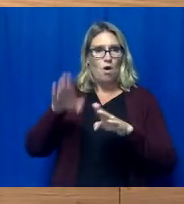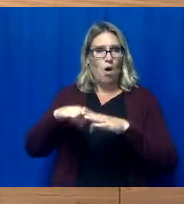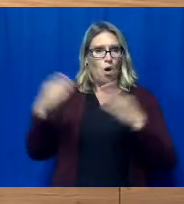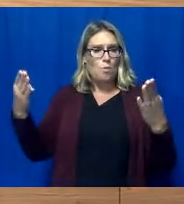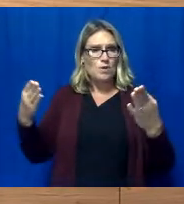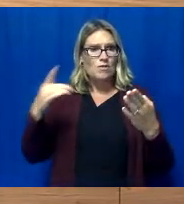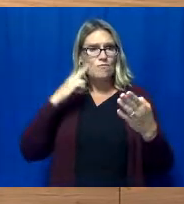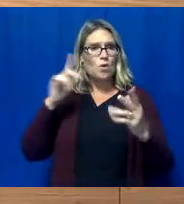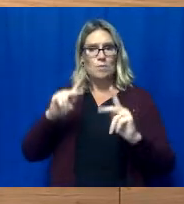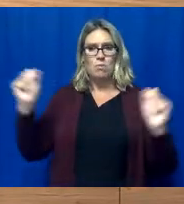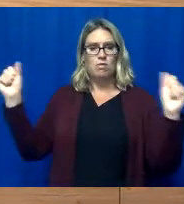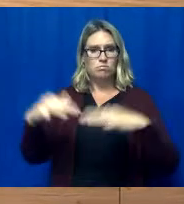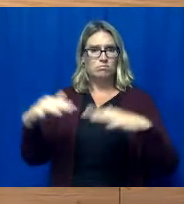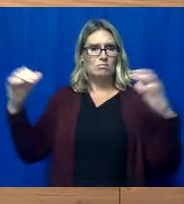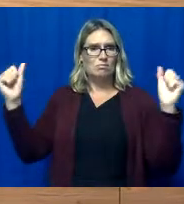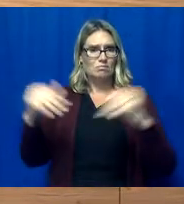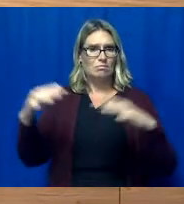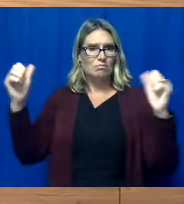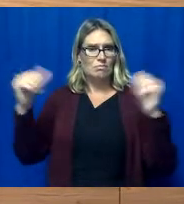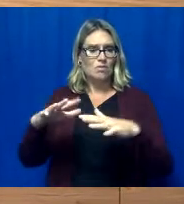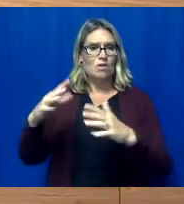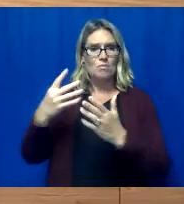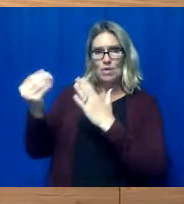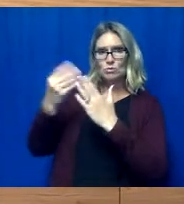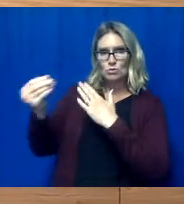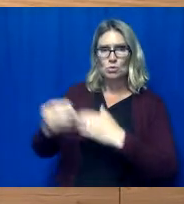style gatherings?